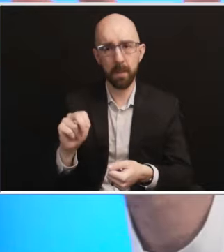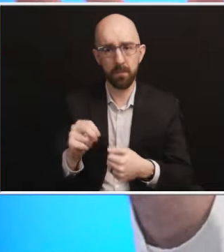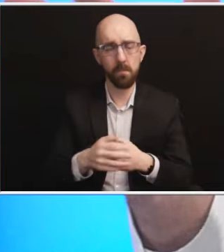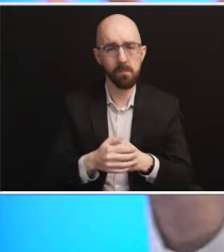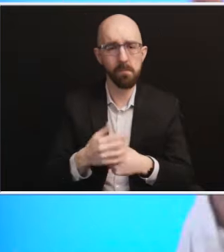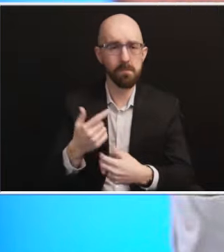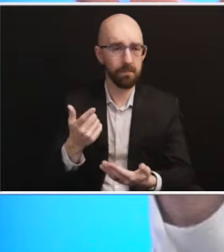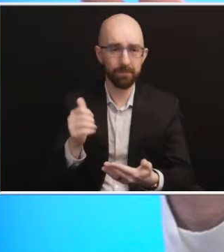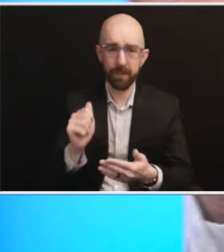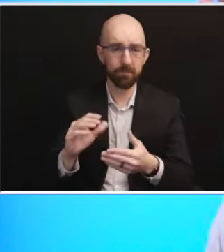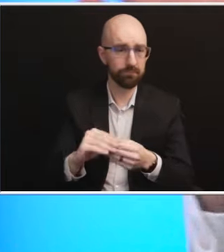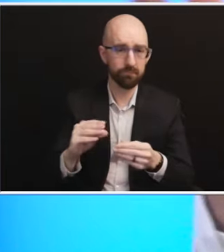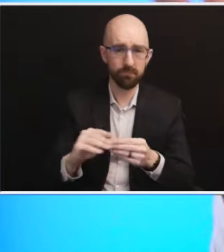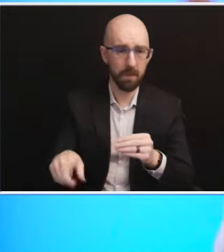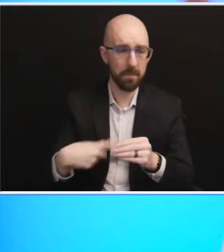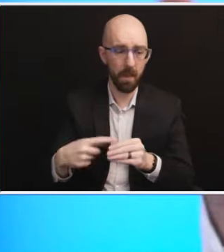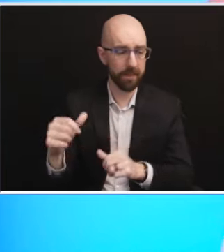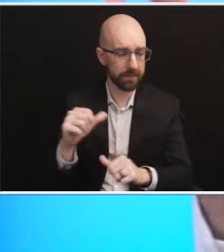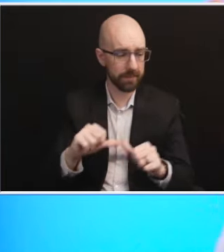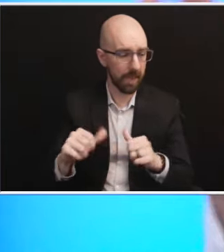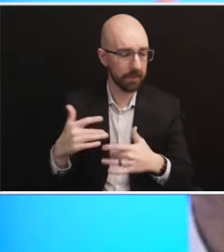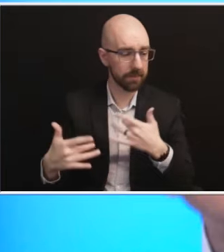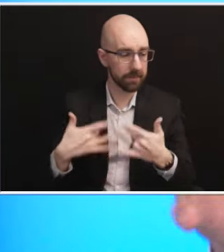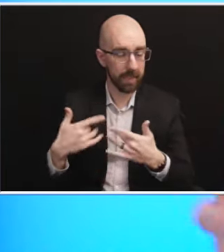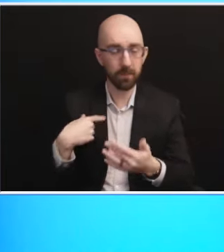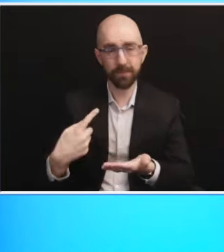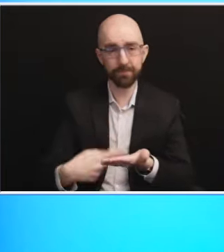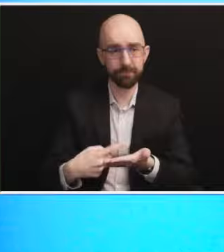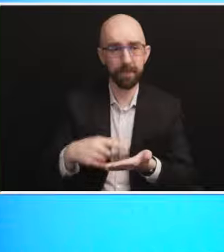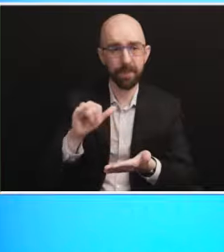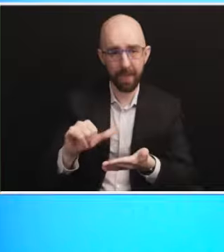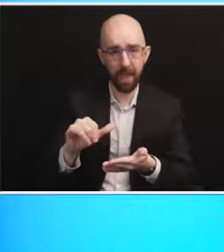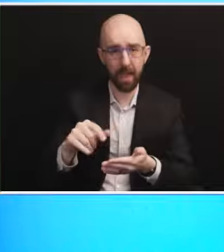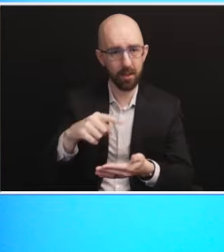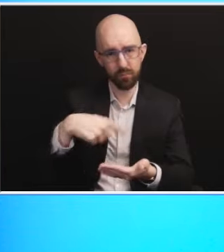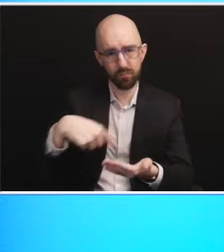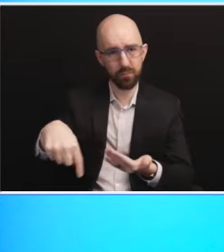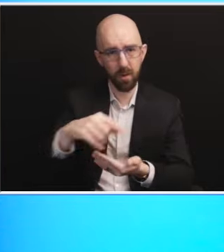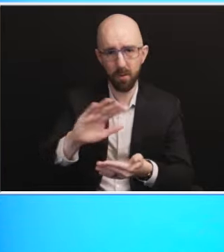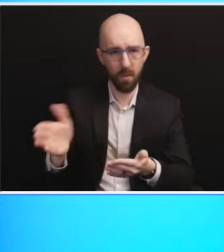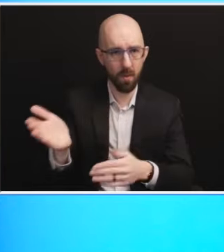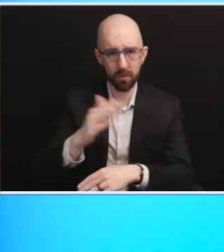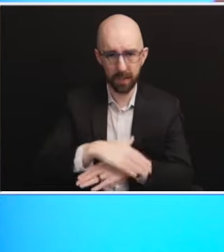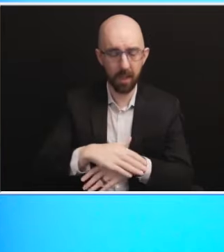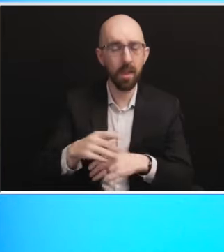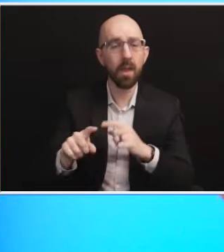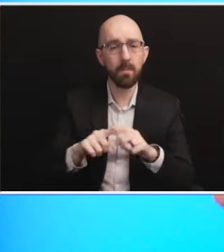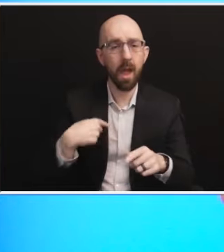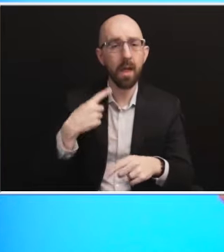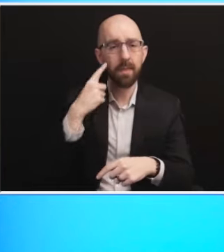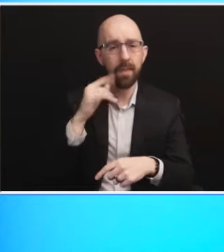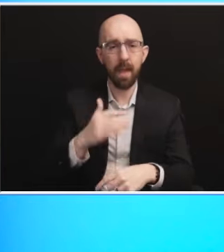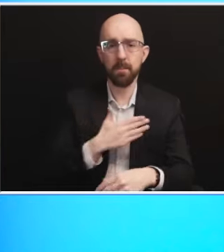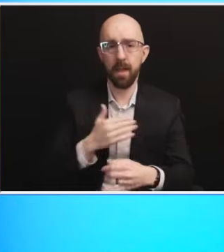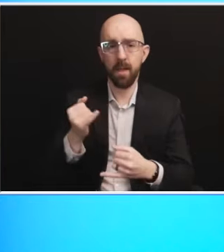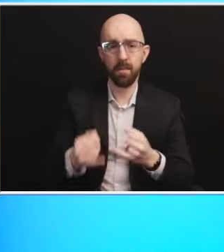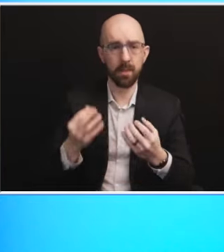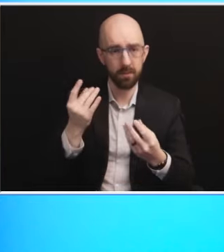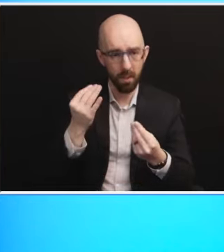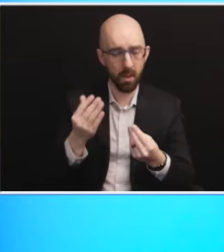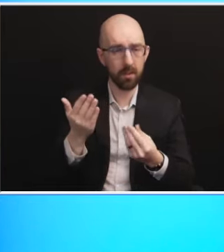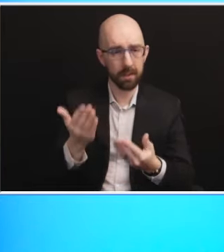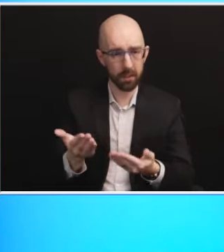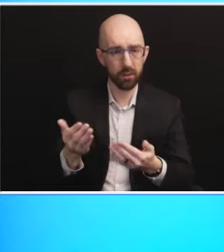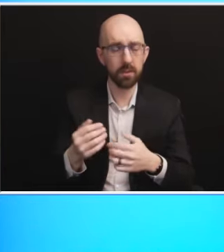lot about the science, which is exciting. We've talked about that and around it all day, but I think that my final thought here is that